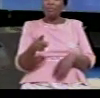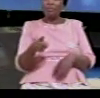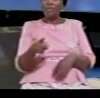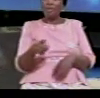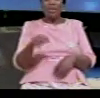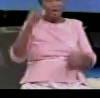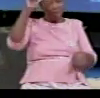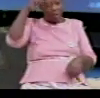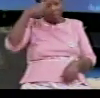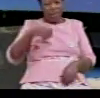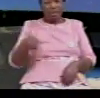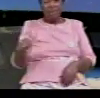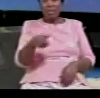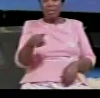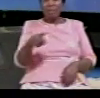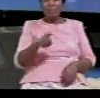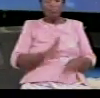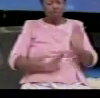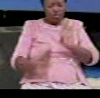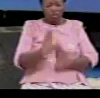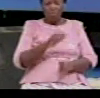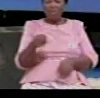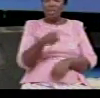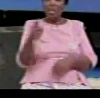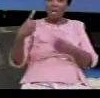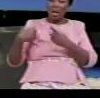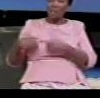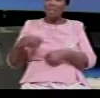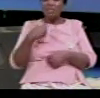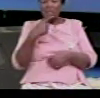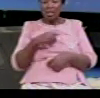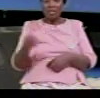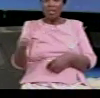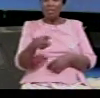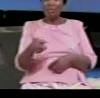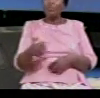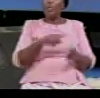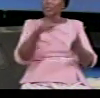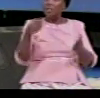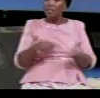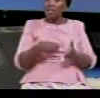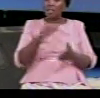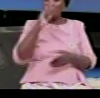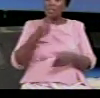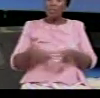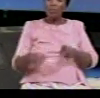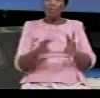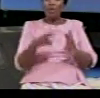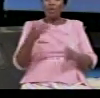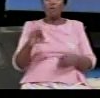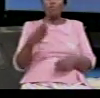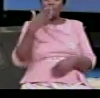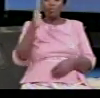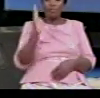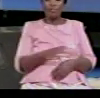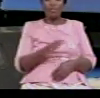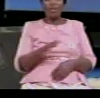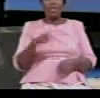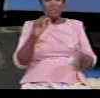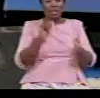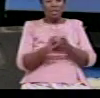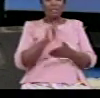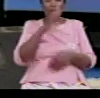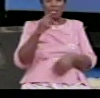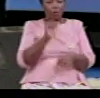reminding them, troubling their heart, telling them, this is the way of evil. That the work of